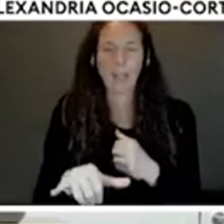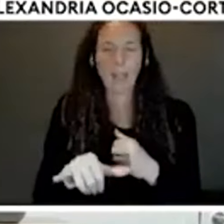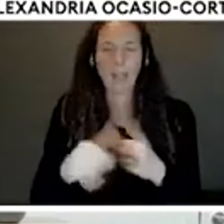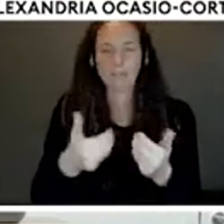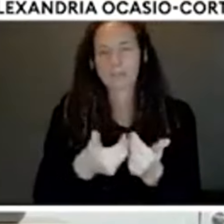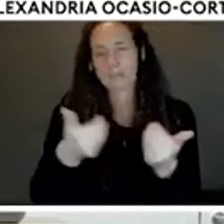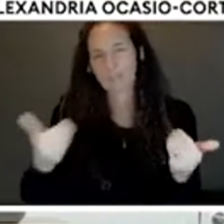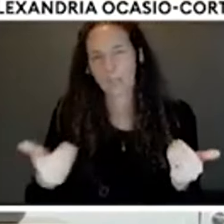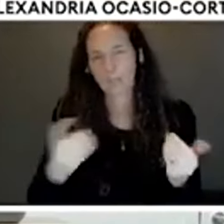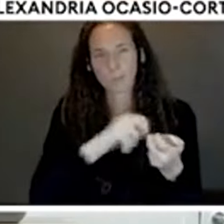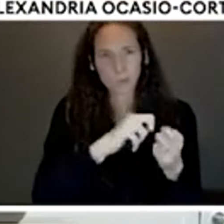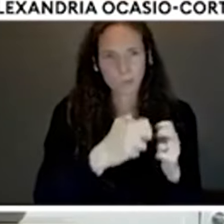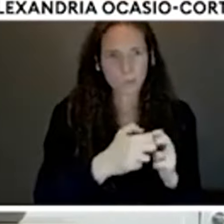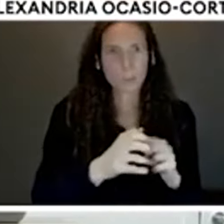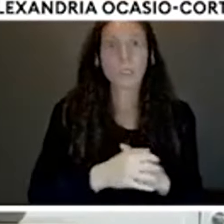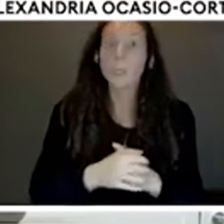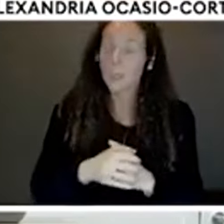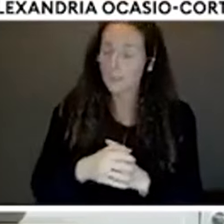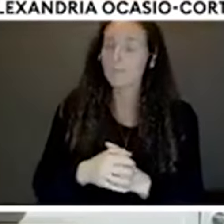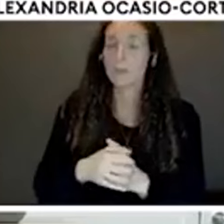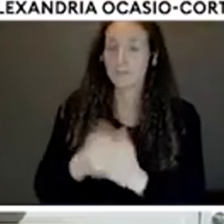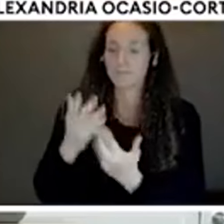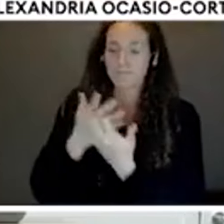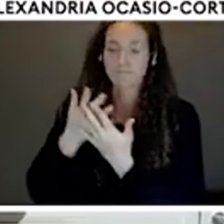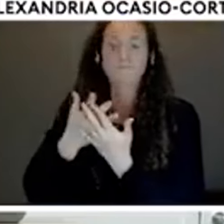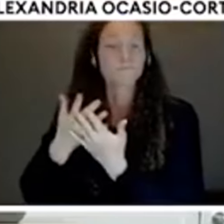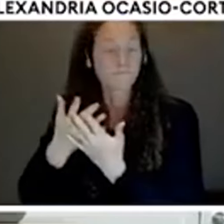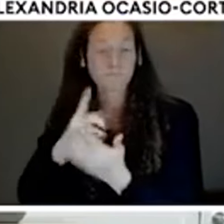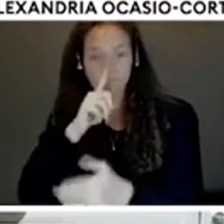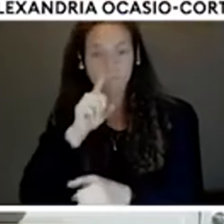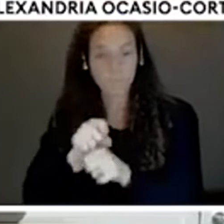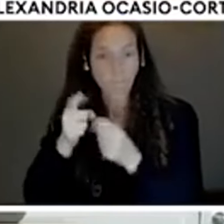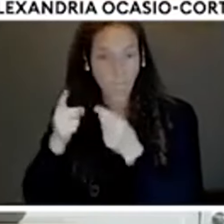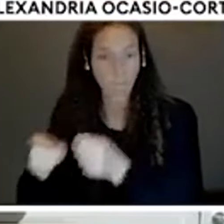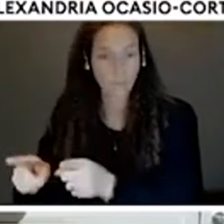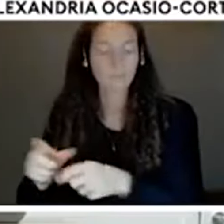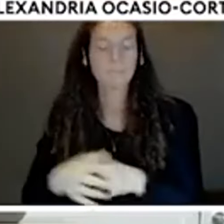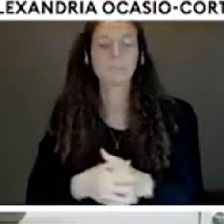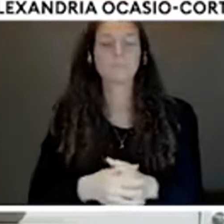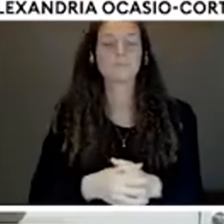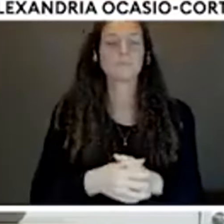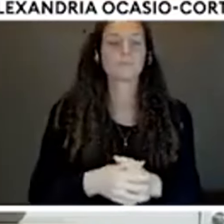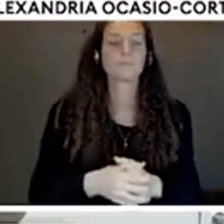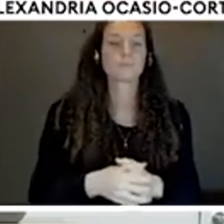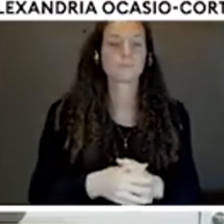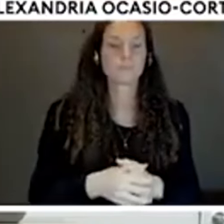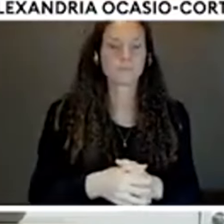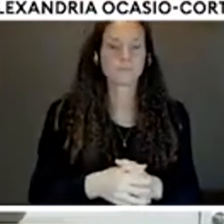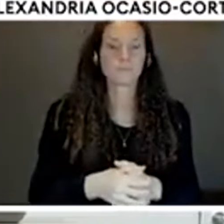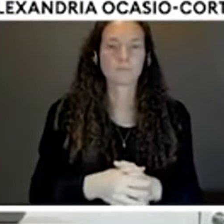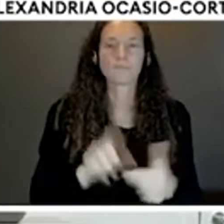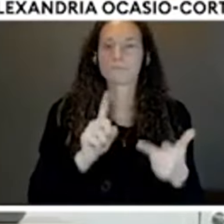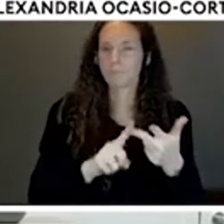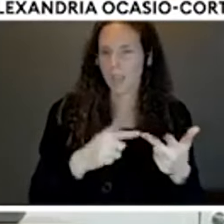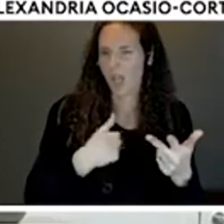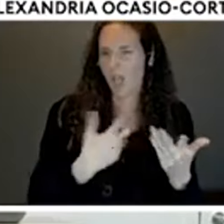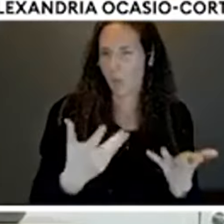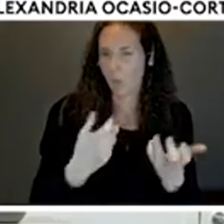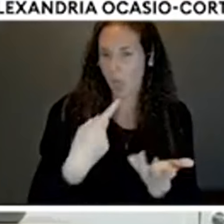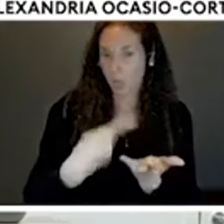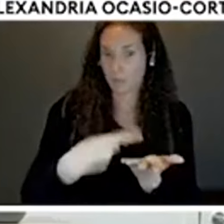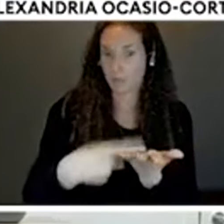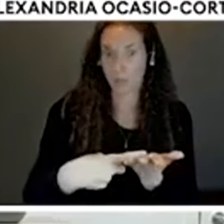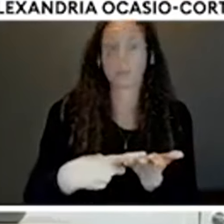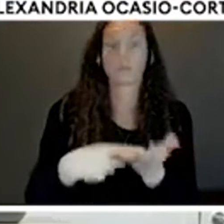in there. But now, thirdly, I want to talk to you as well about, I think, the most important element to your